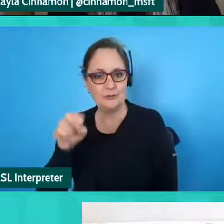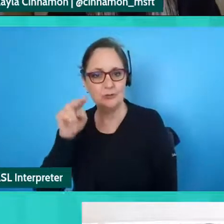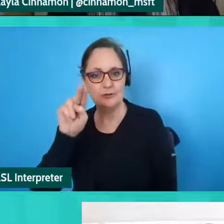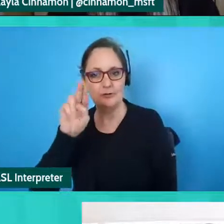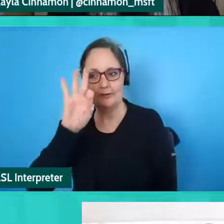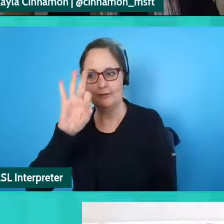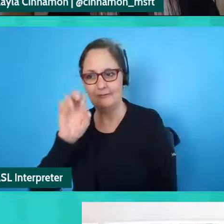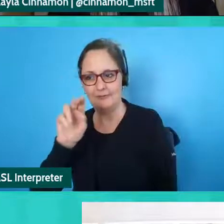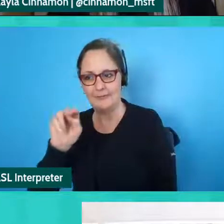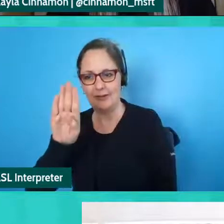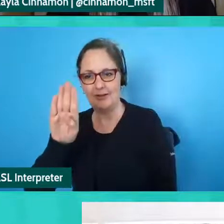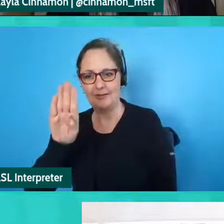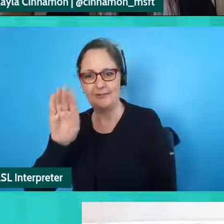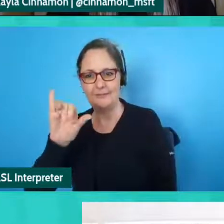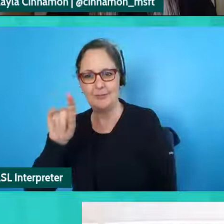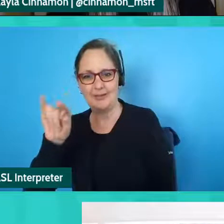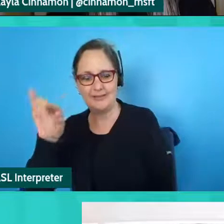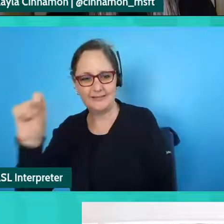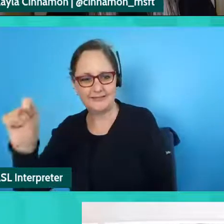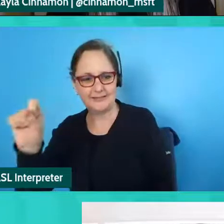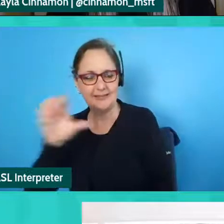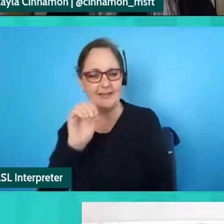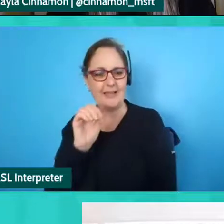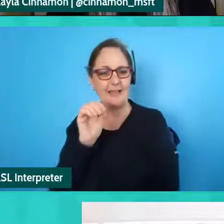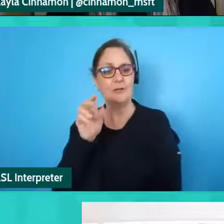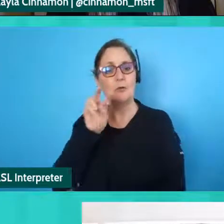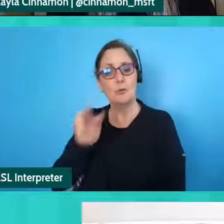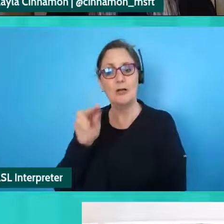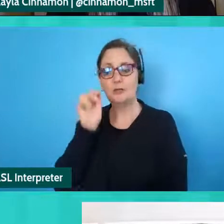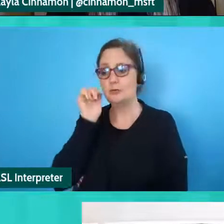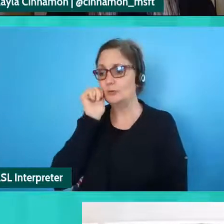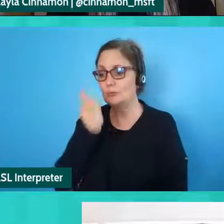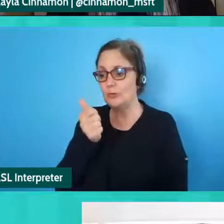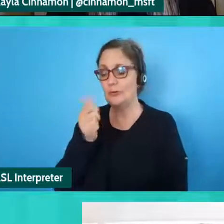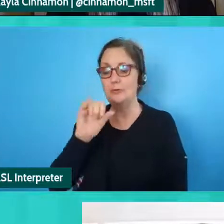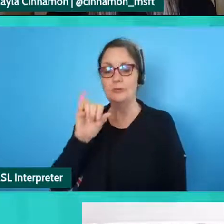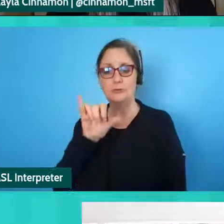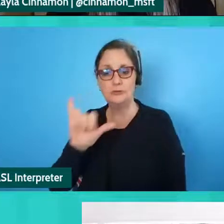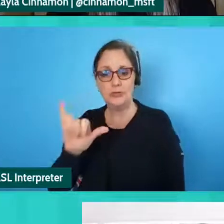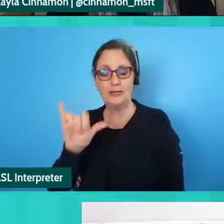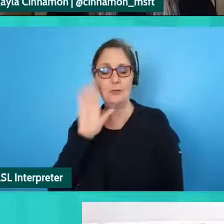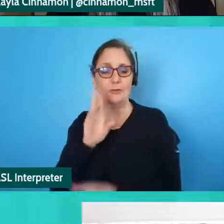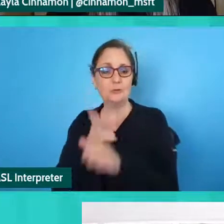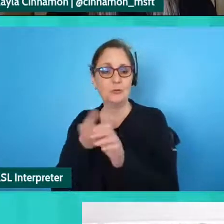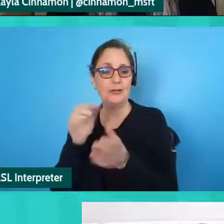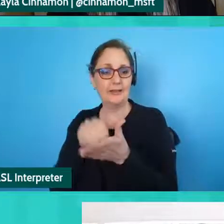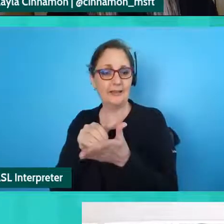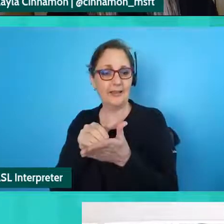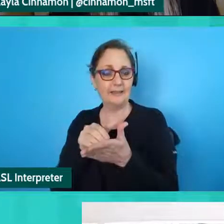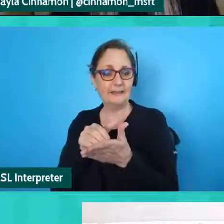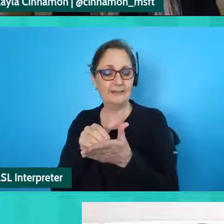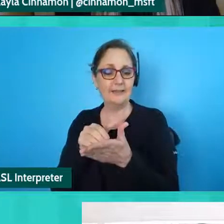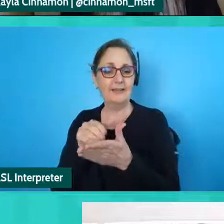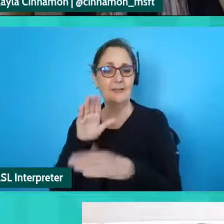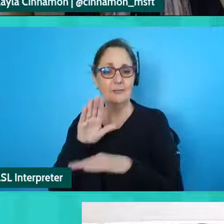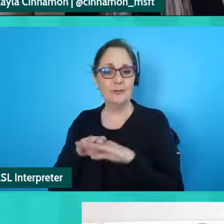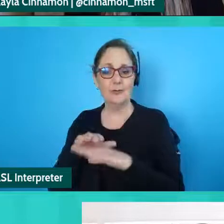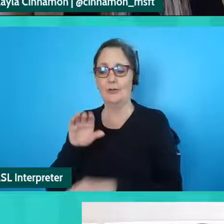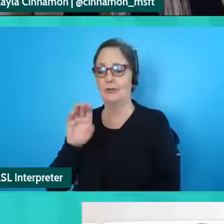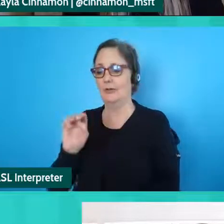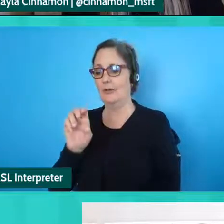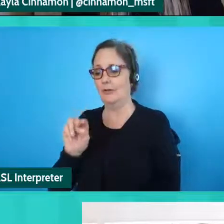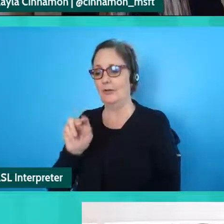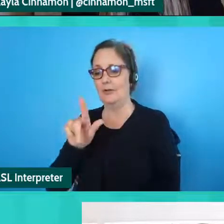Also, tune in tomorrow after Hello World, and Jay will be back with us then on Learn TV. Then we had